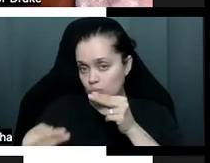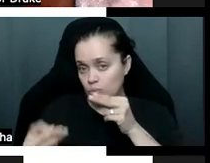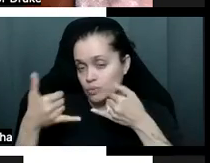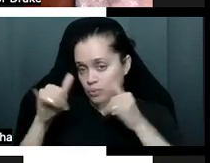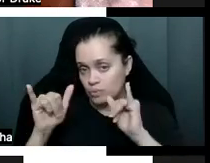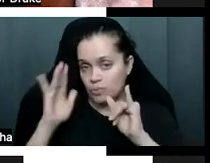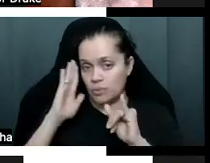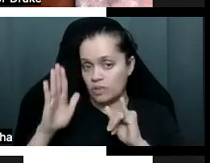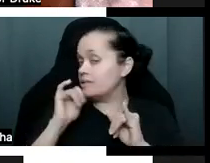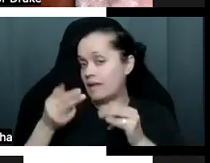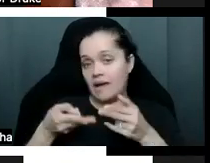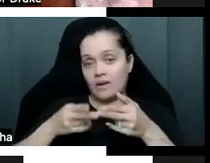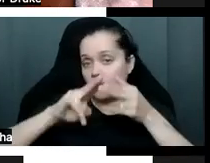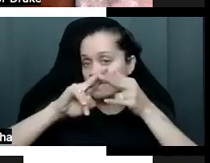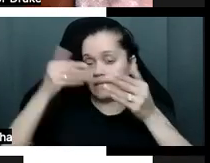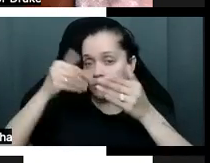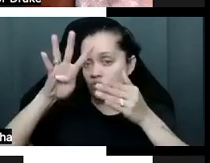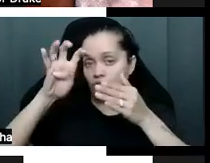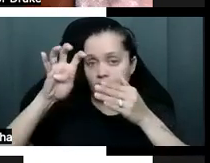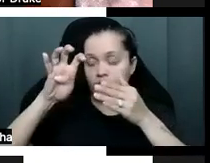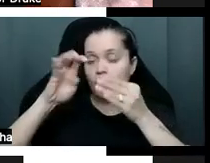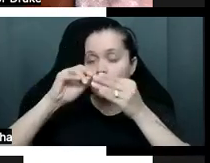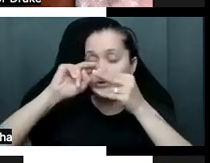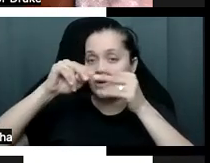Not going towards 400 million.